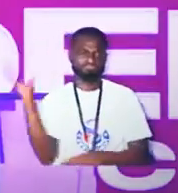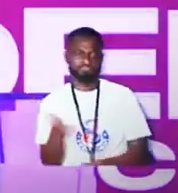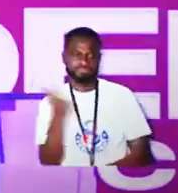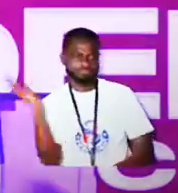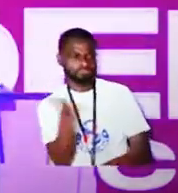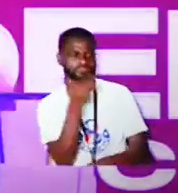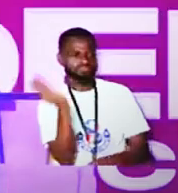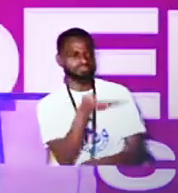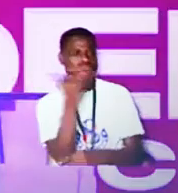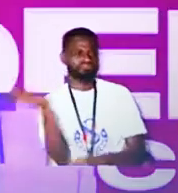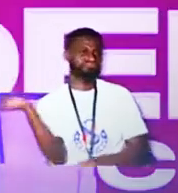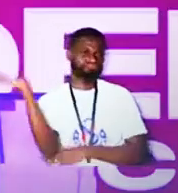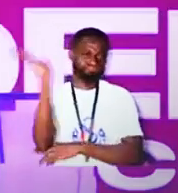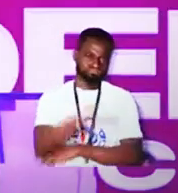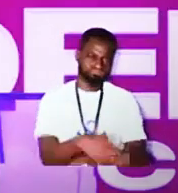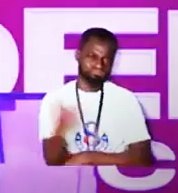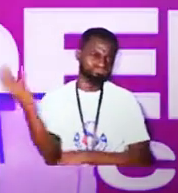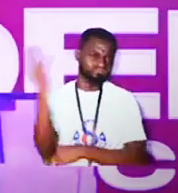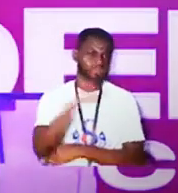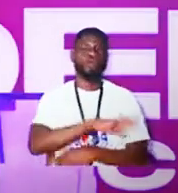Deforestation is also corruption.